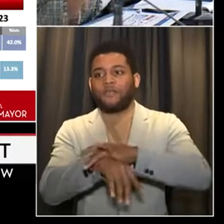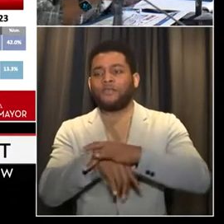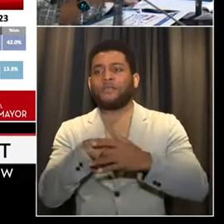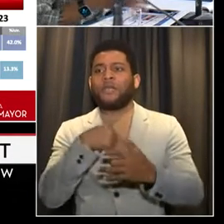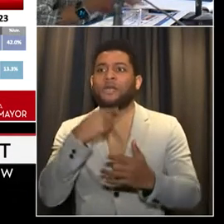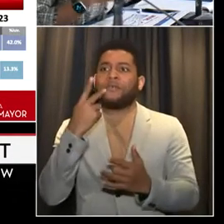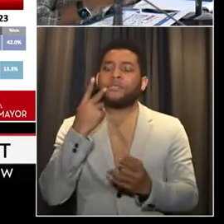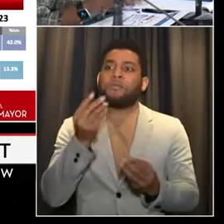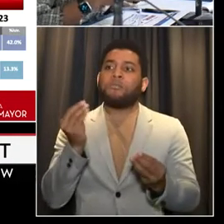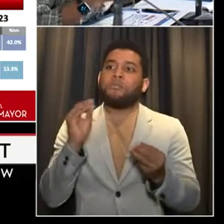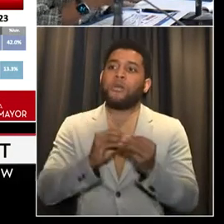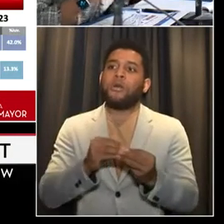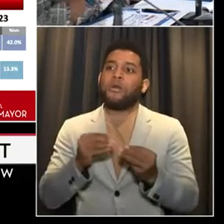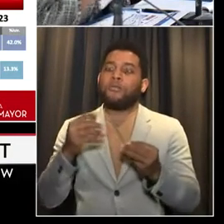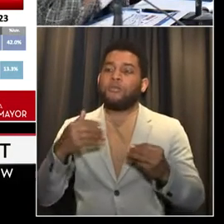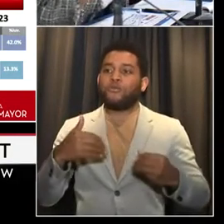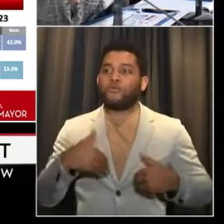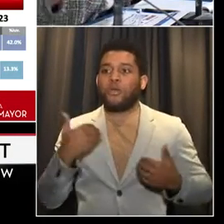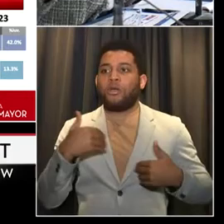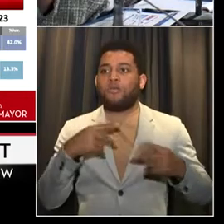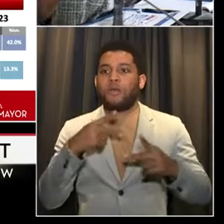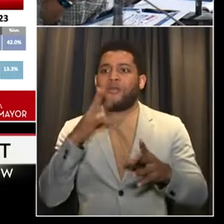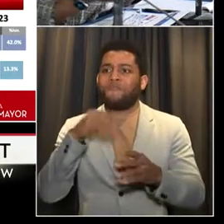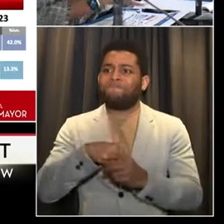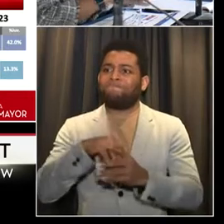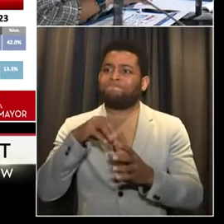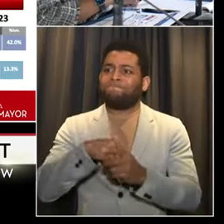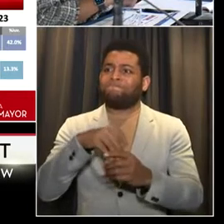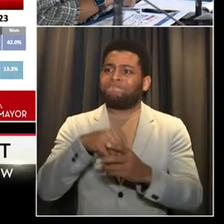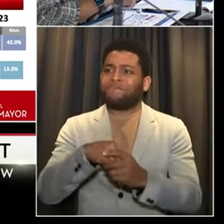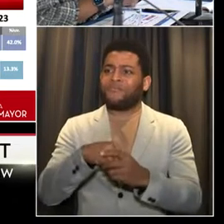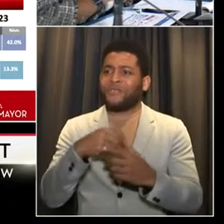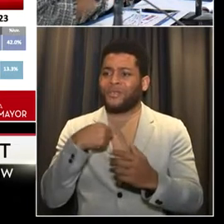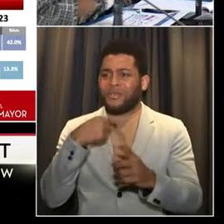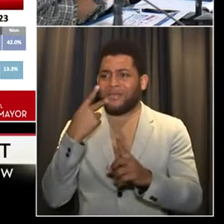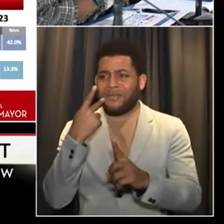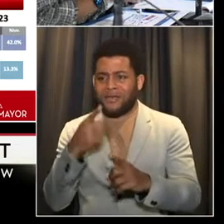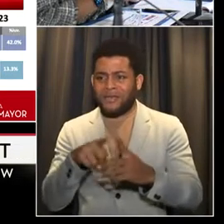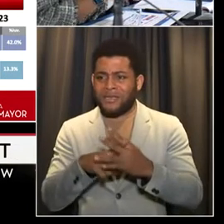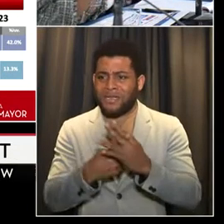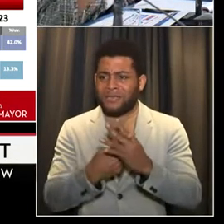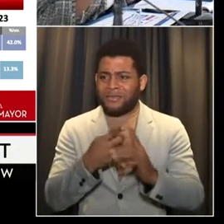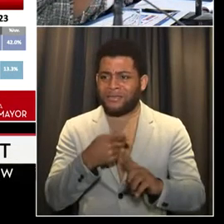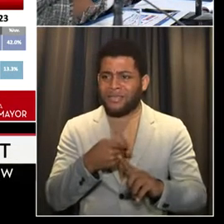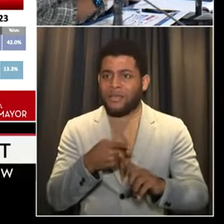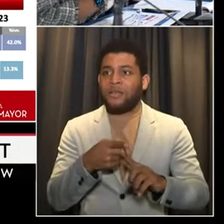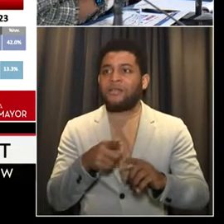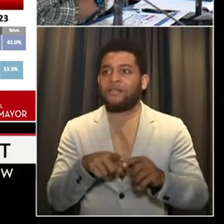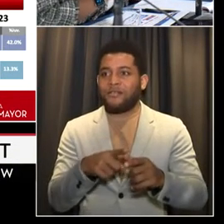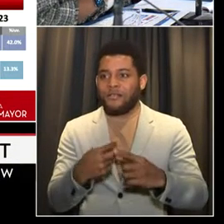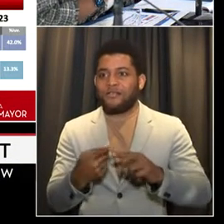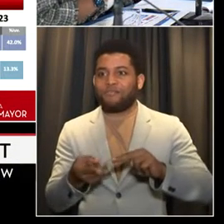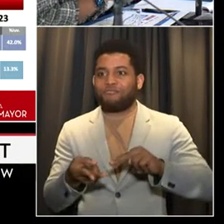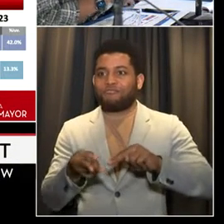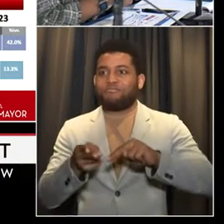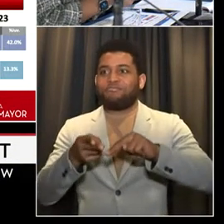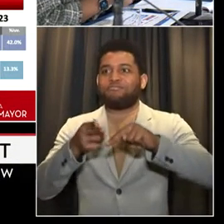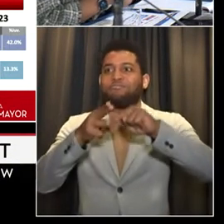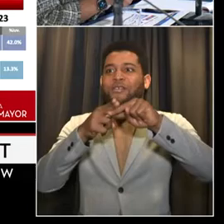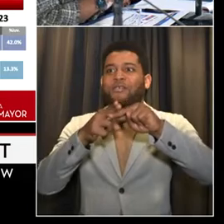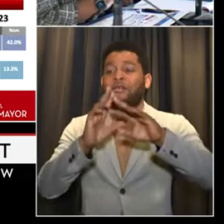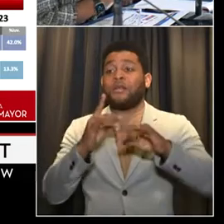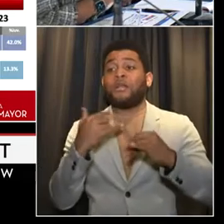their start, right? There's not that same level of escalation that we'd seen in the past. A couple of other points on this slide.